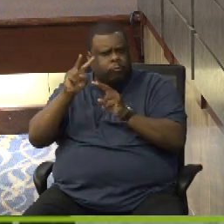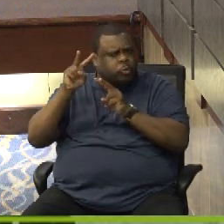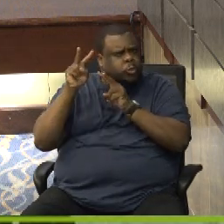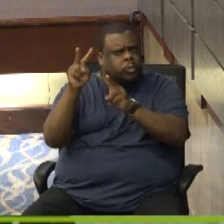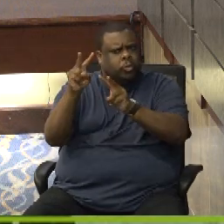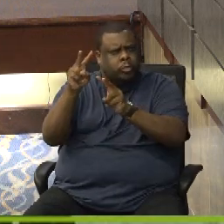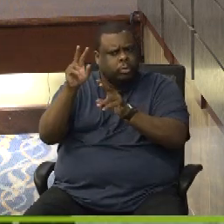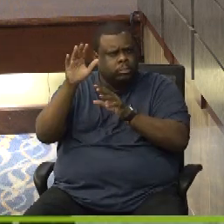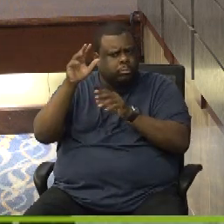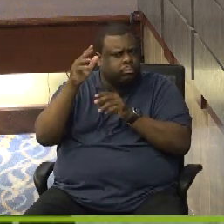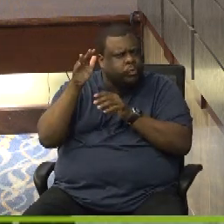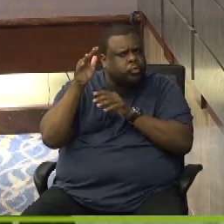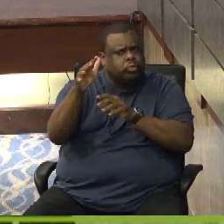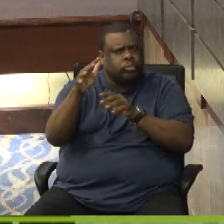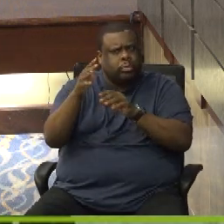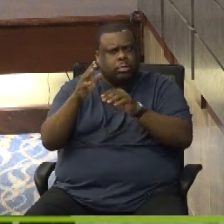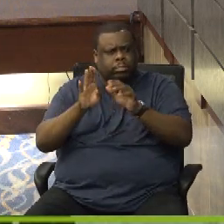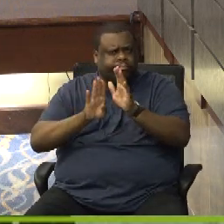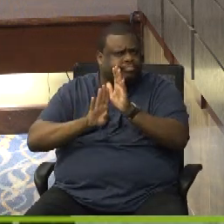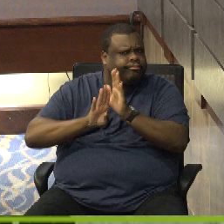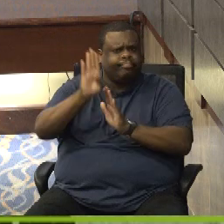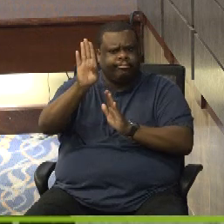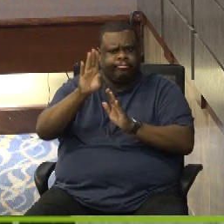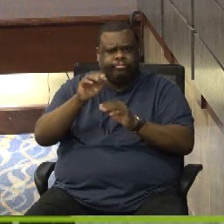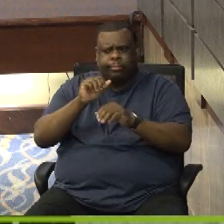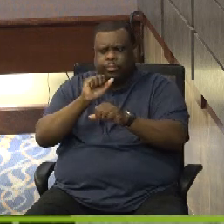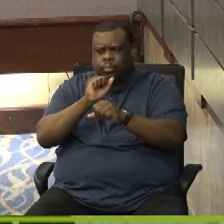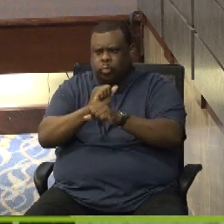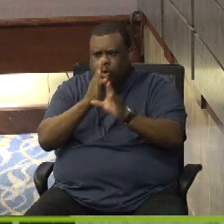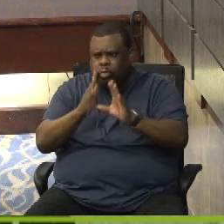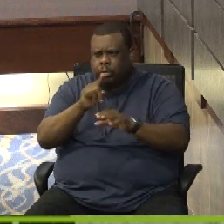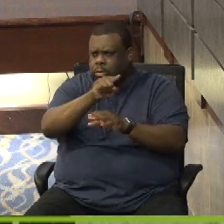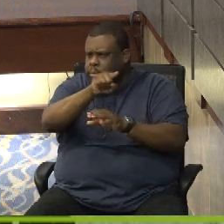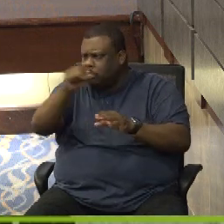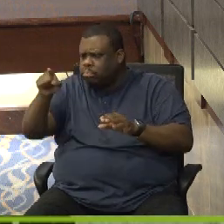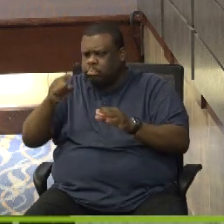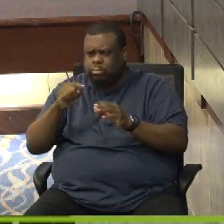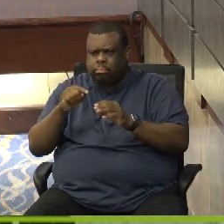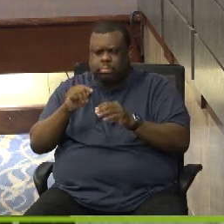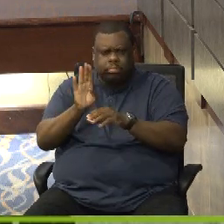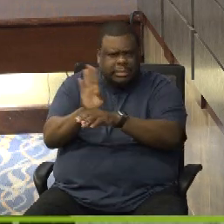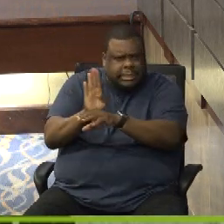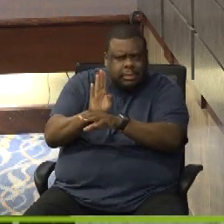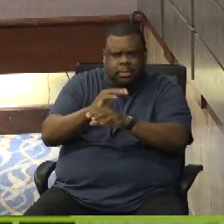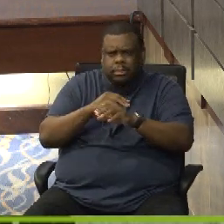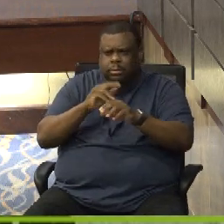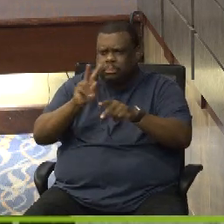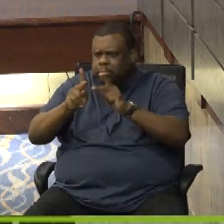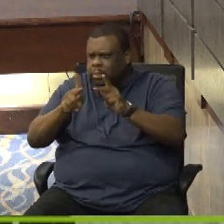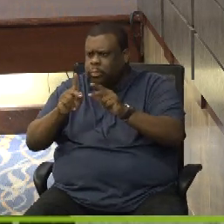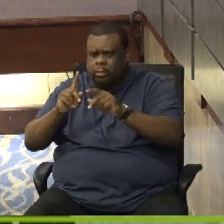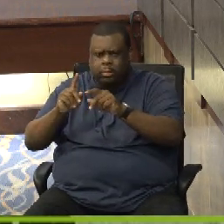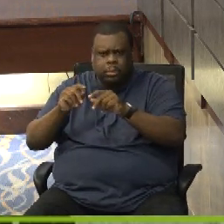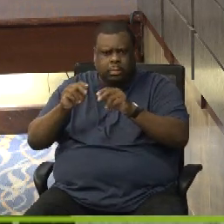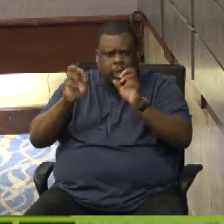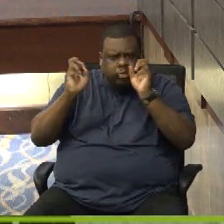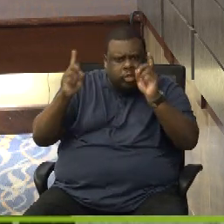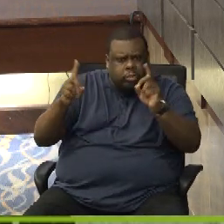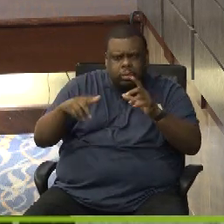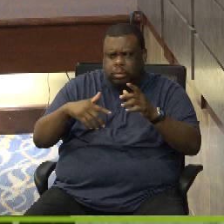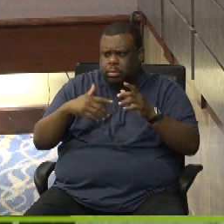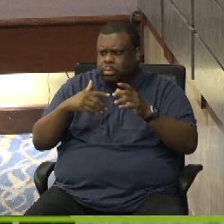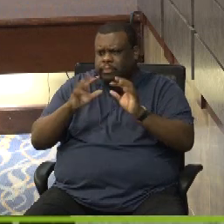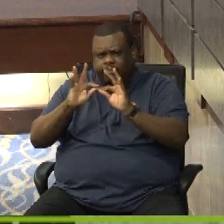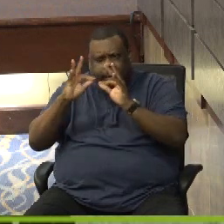Our founders and farmers, our workers and makers, our artists and athletes, our helpers and our healers, our educators and allies,